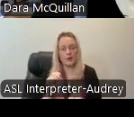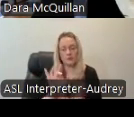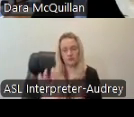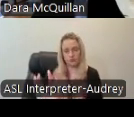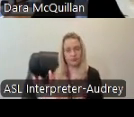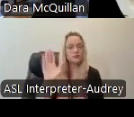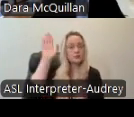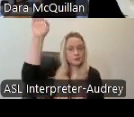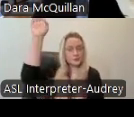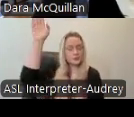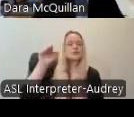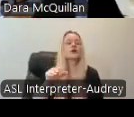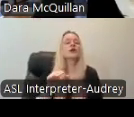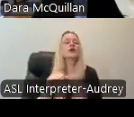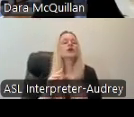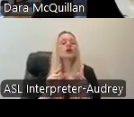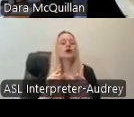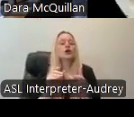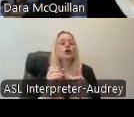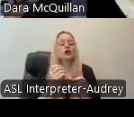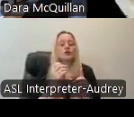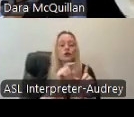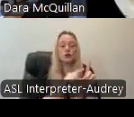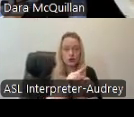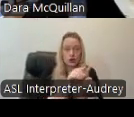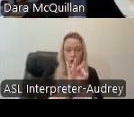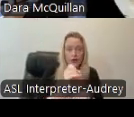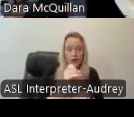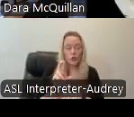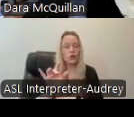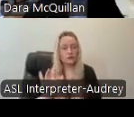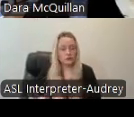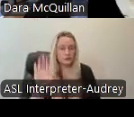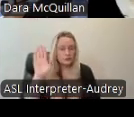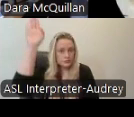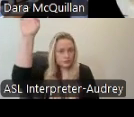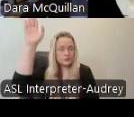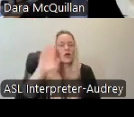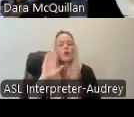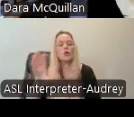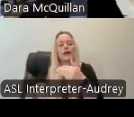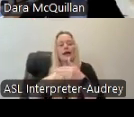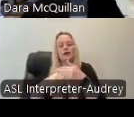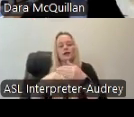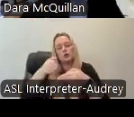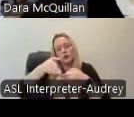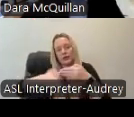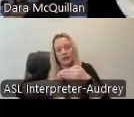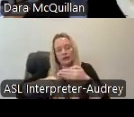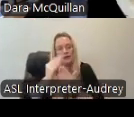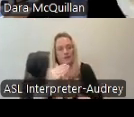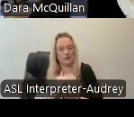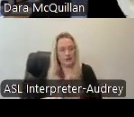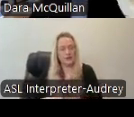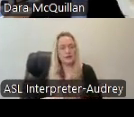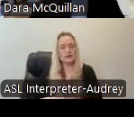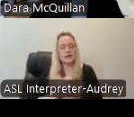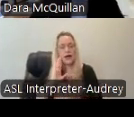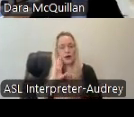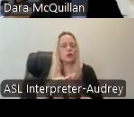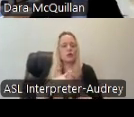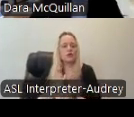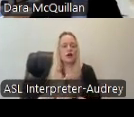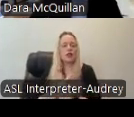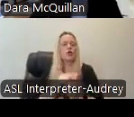hand function or *9 will be added to the end of the pre-registered speaker list in the order in which they raised their